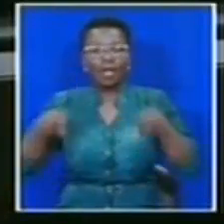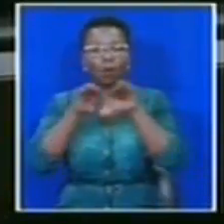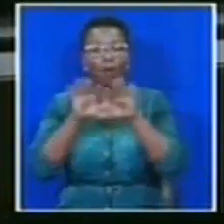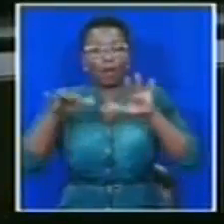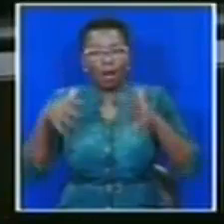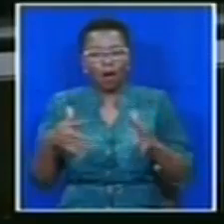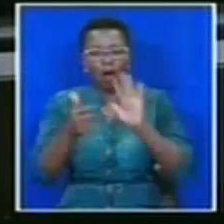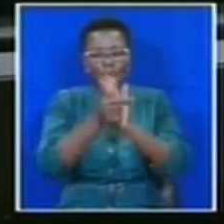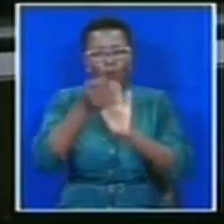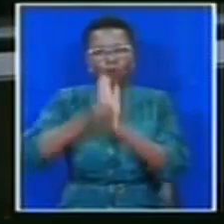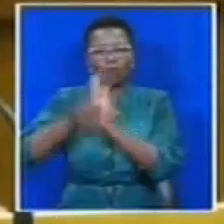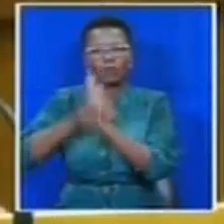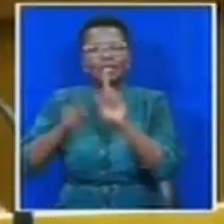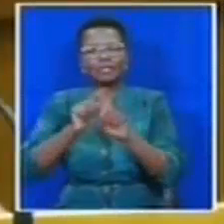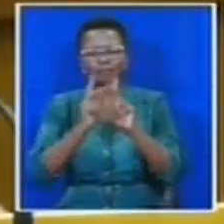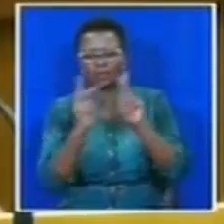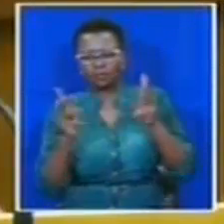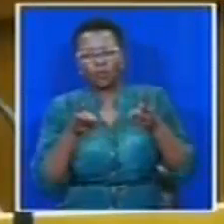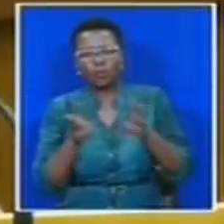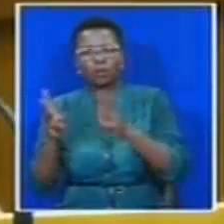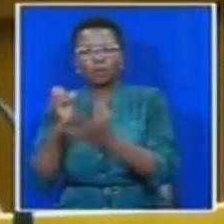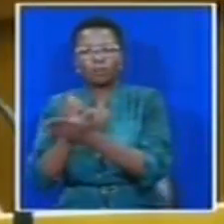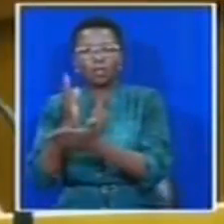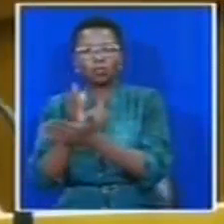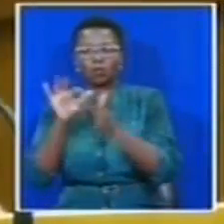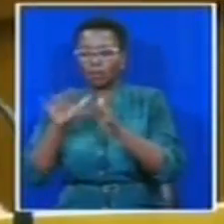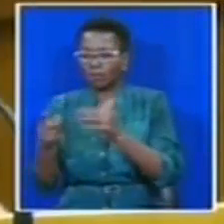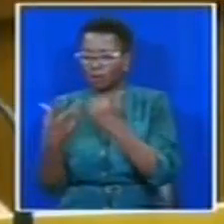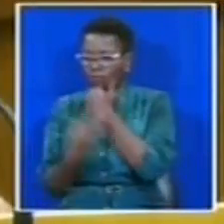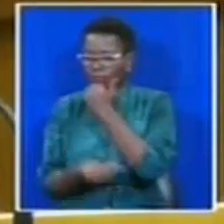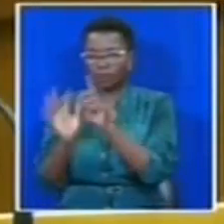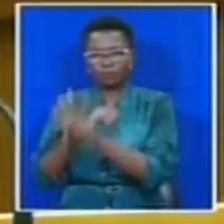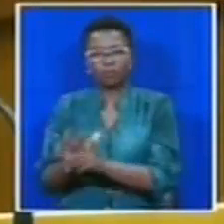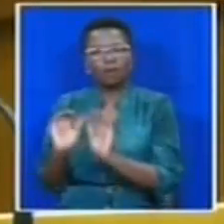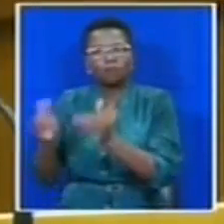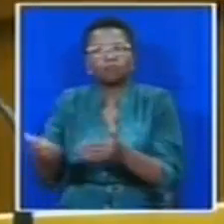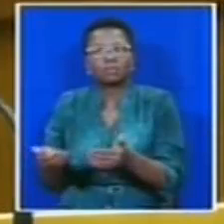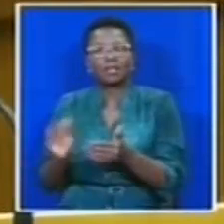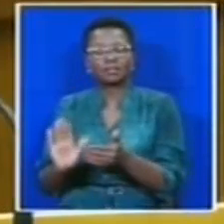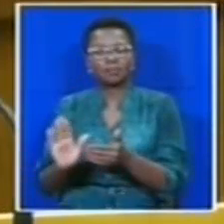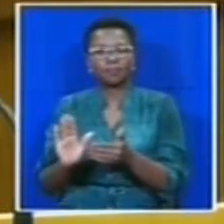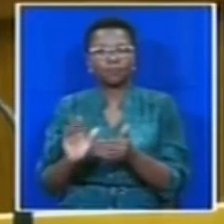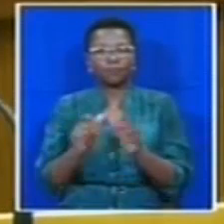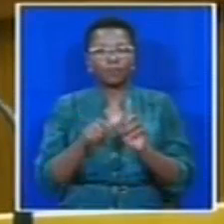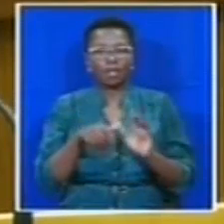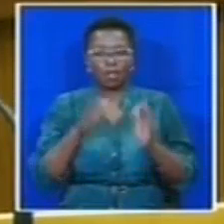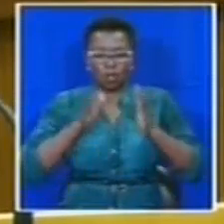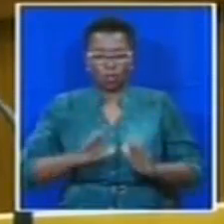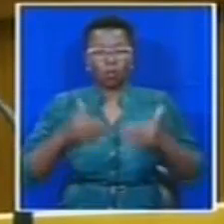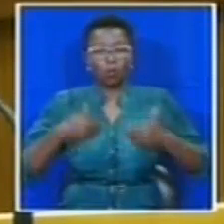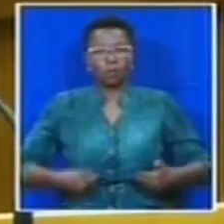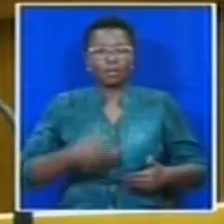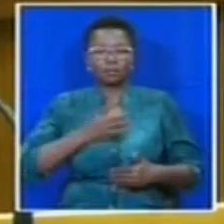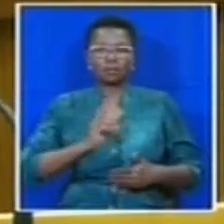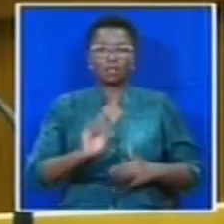other measures to protect or advance those disadvantaged by unfair discrimination. Human dignity, freedom,